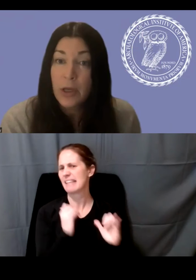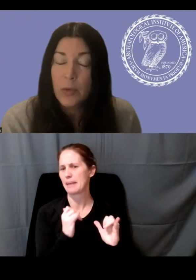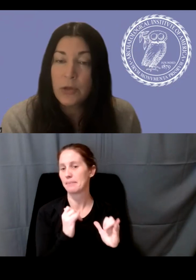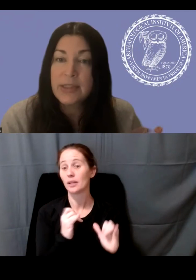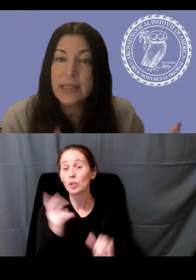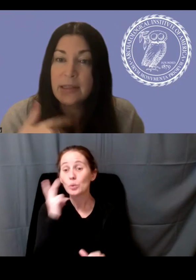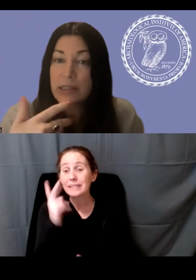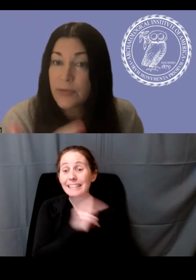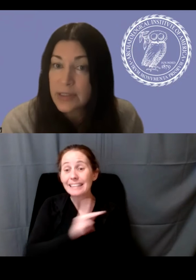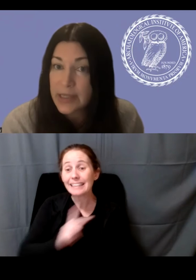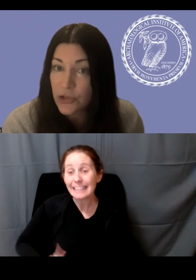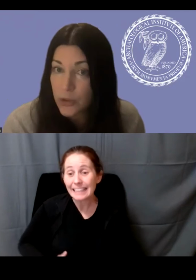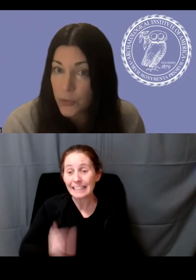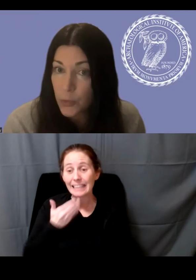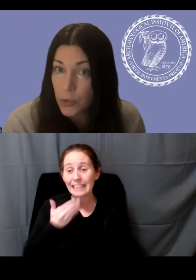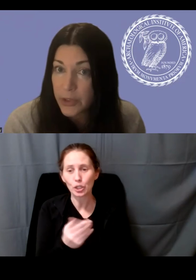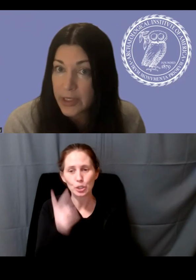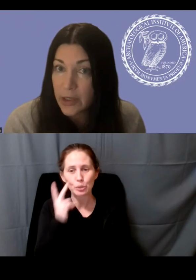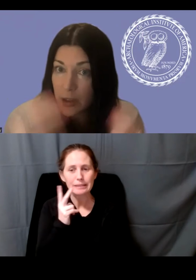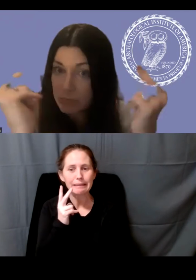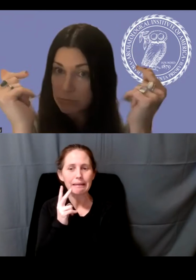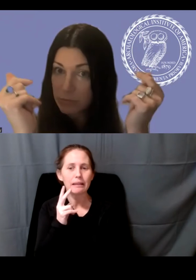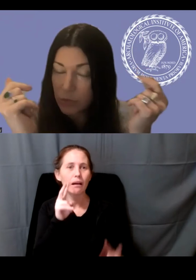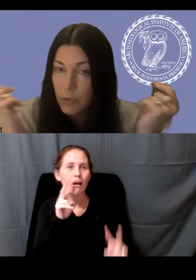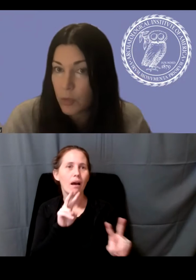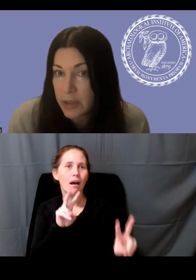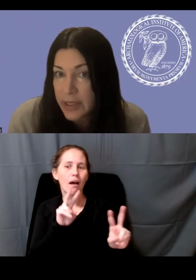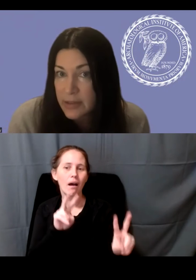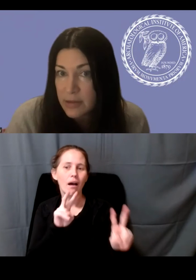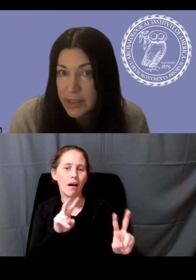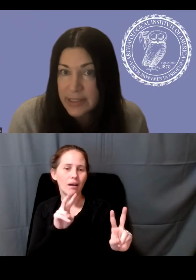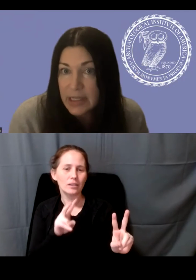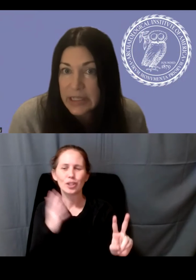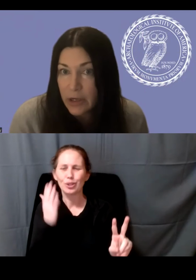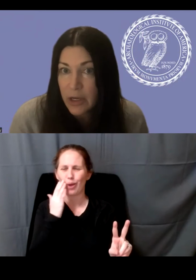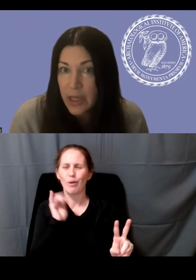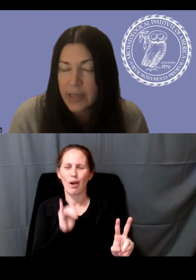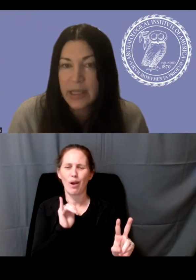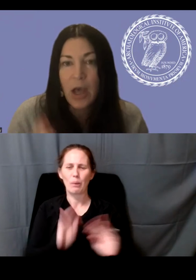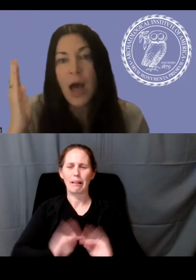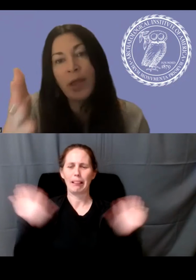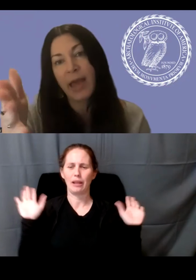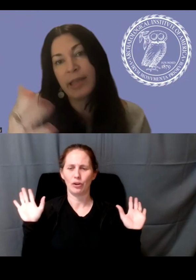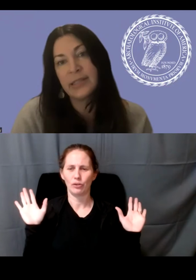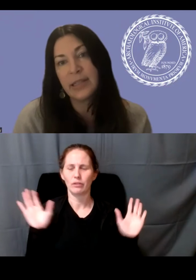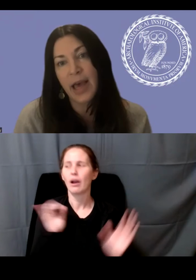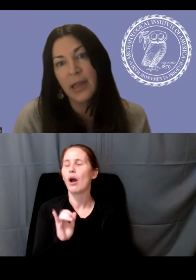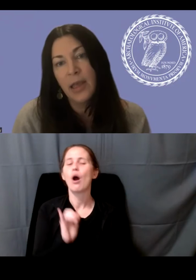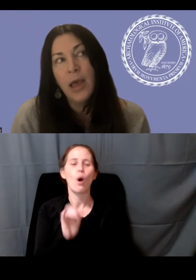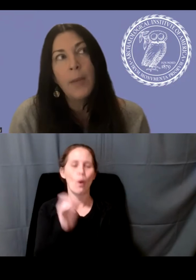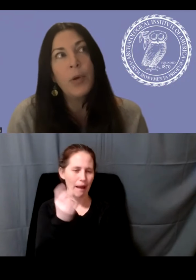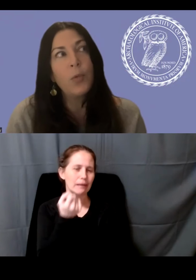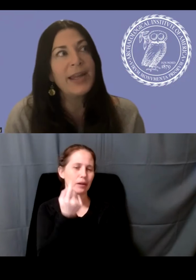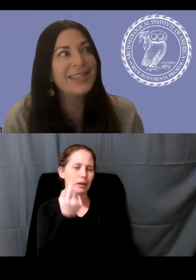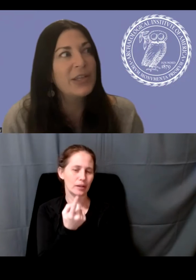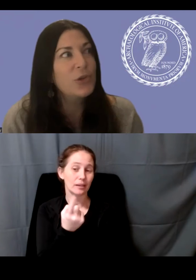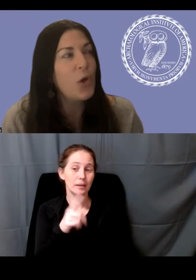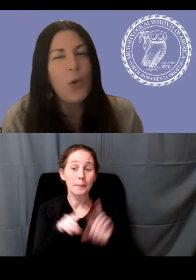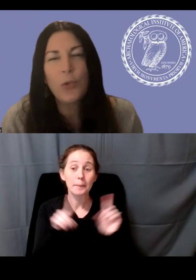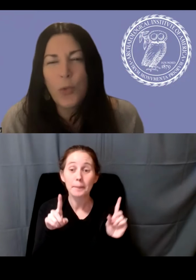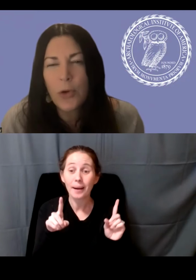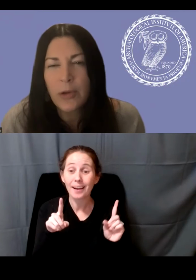here, when you see the divinization of a ruler here, you know what it is. It's clear. It's like, oh, okay, I can see that. But when